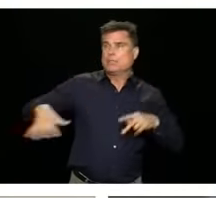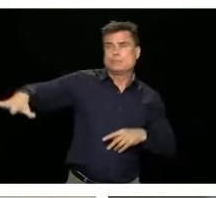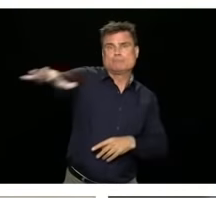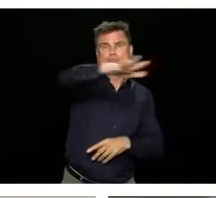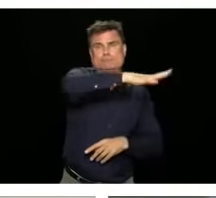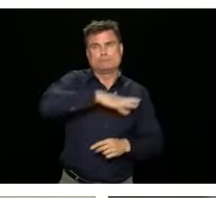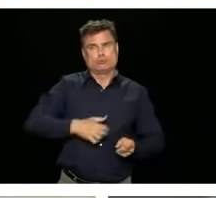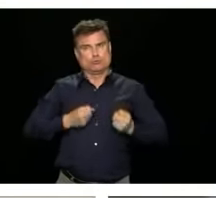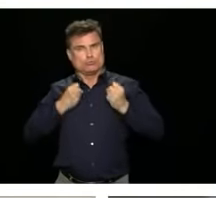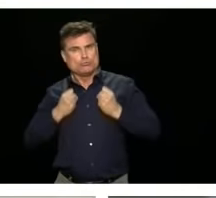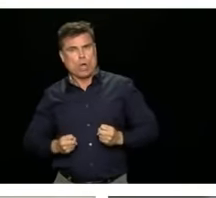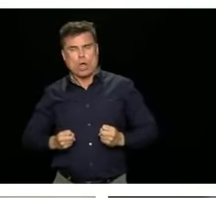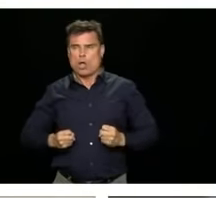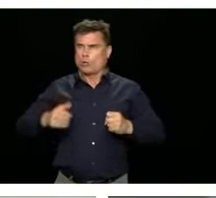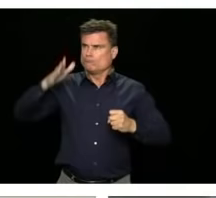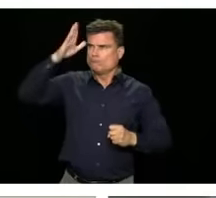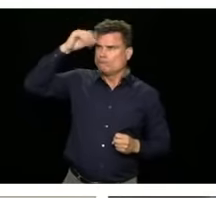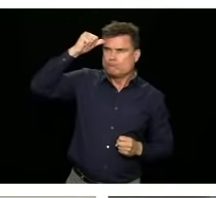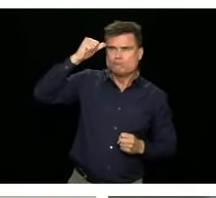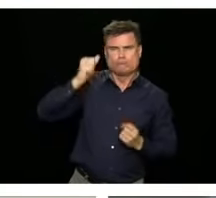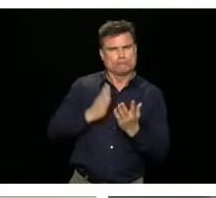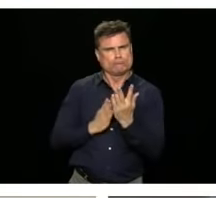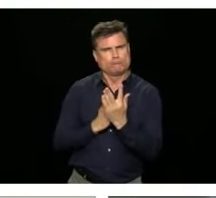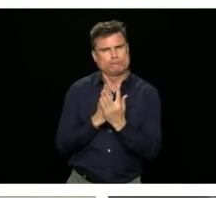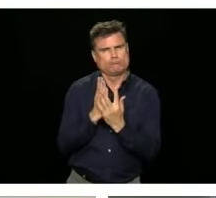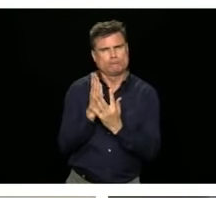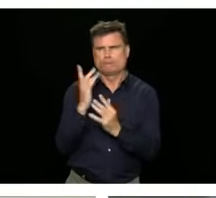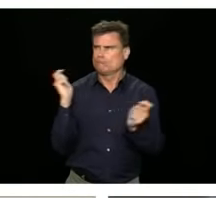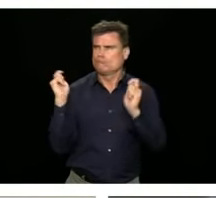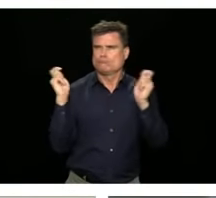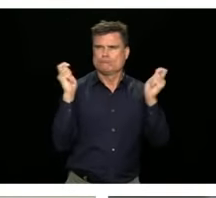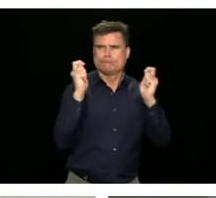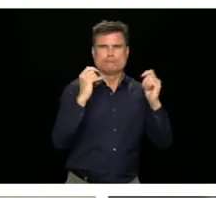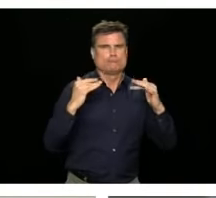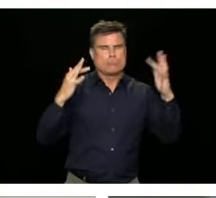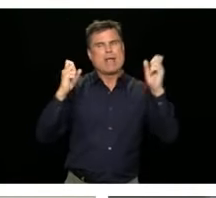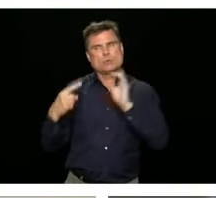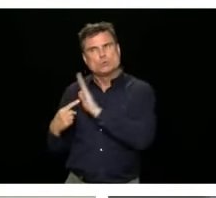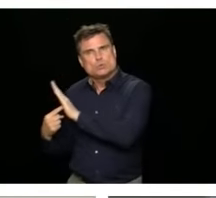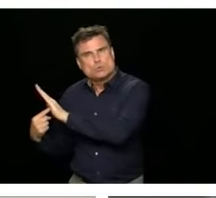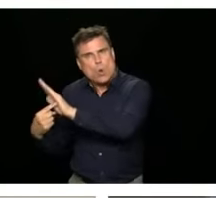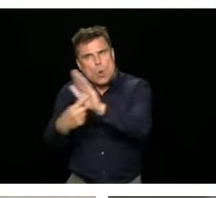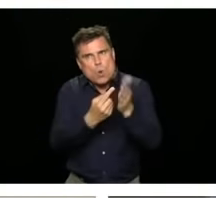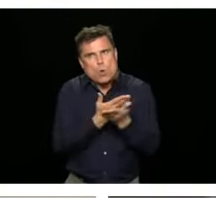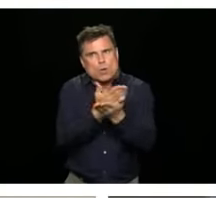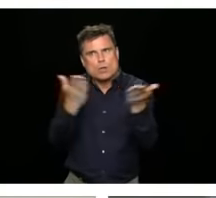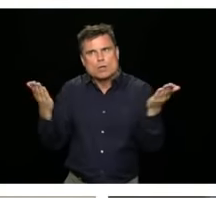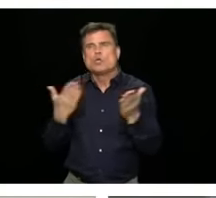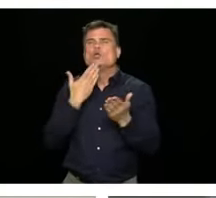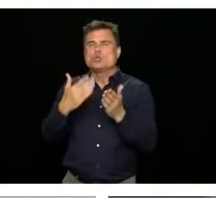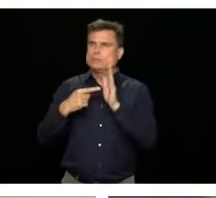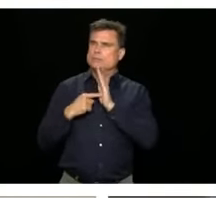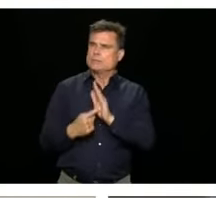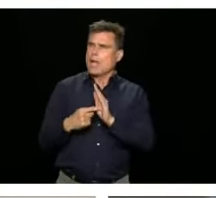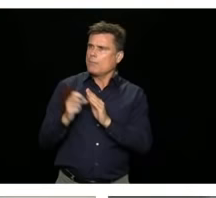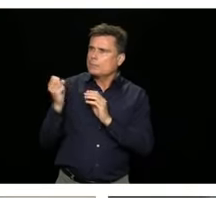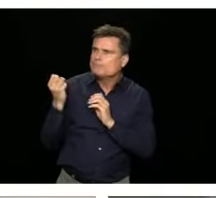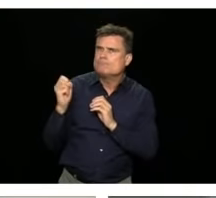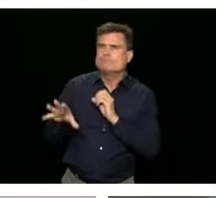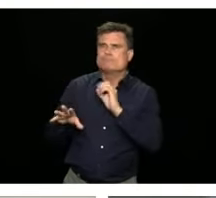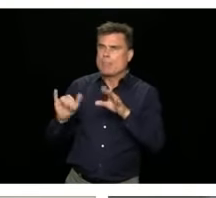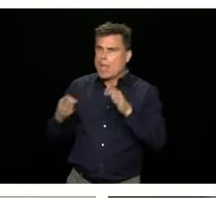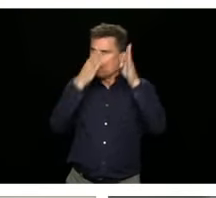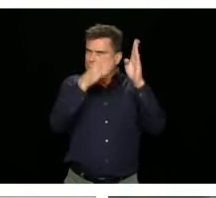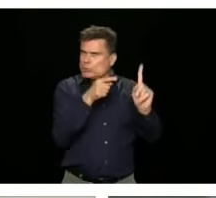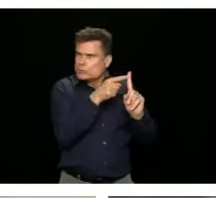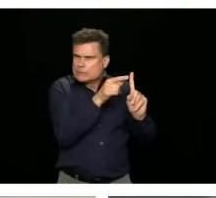their realm, in their world. So I applaud that question, and thank you, Doctor, for the answer. Thank you. And